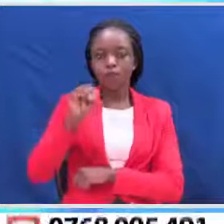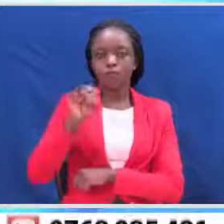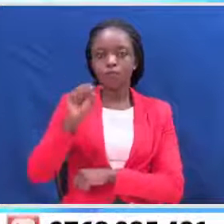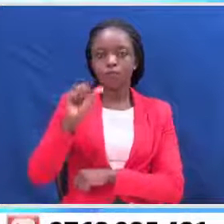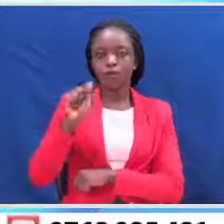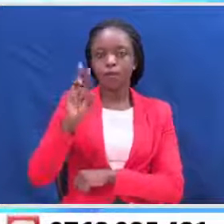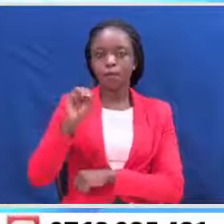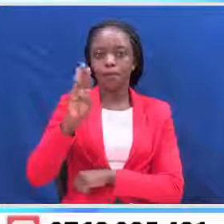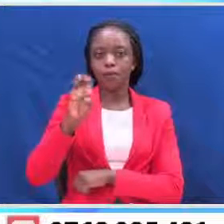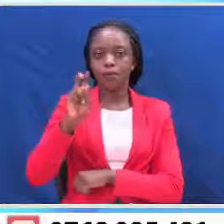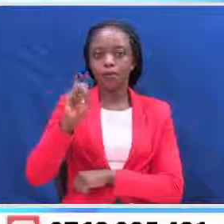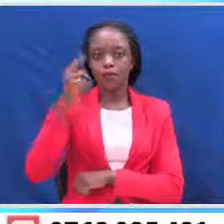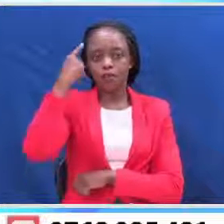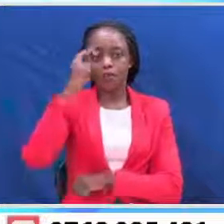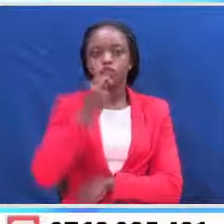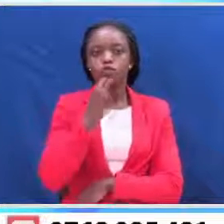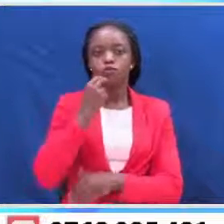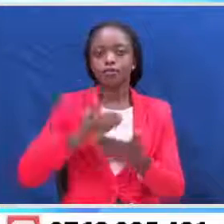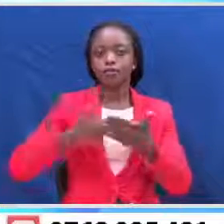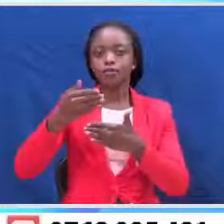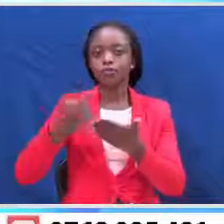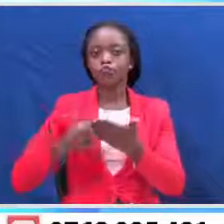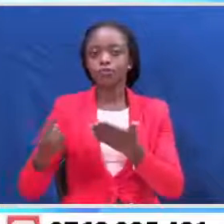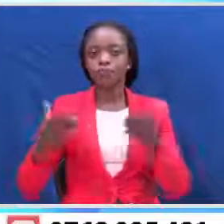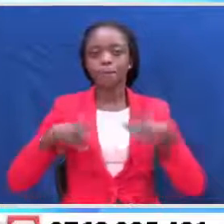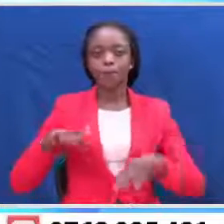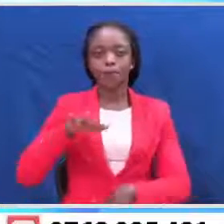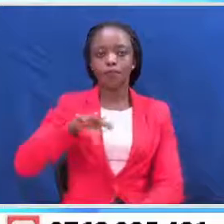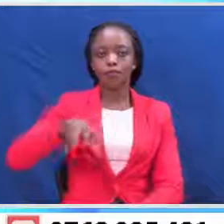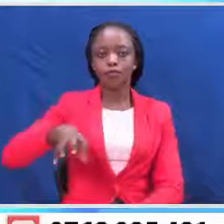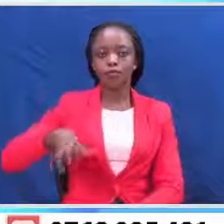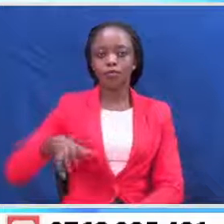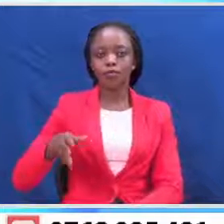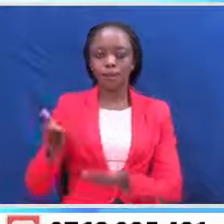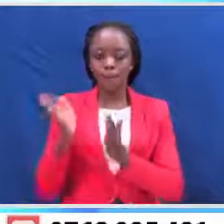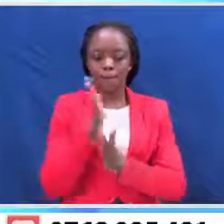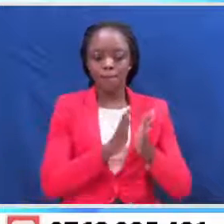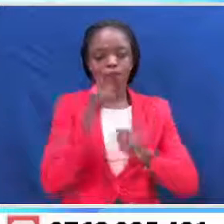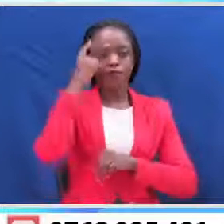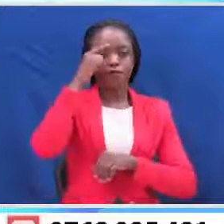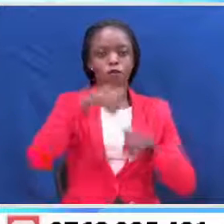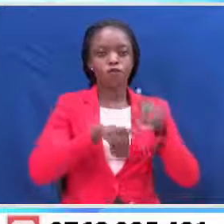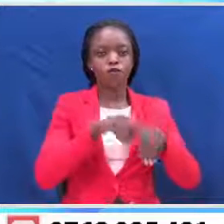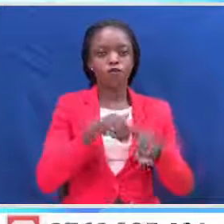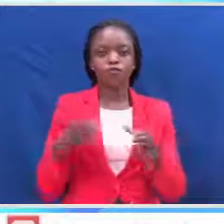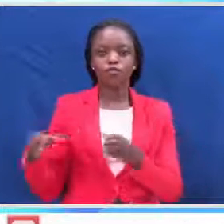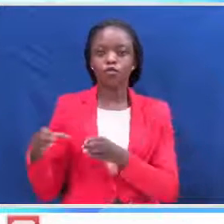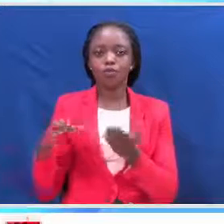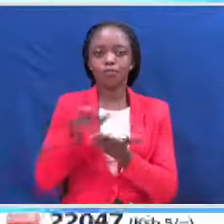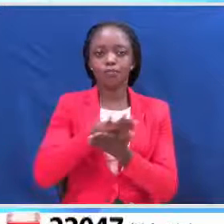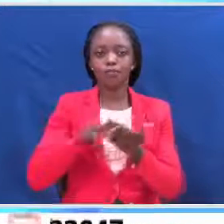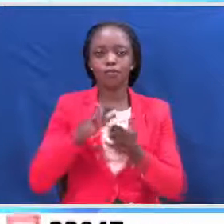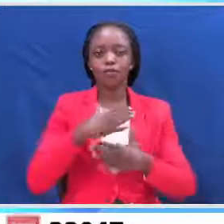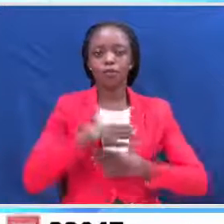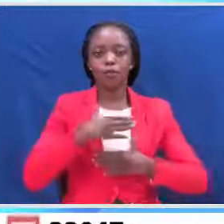election slated for Tuesday next week. And as residents of the constituency prepare for the by-election, community-based organizations